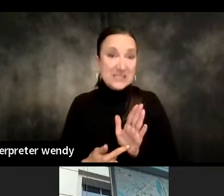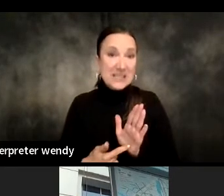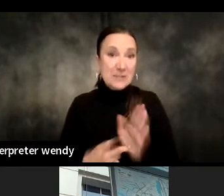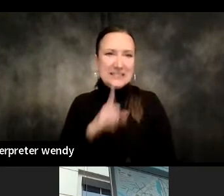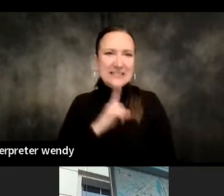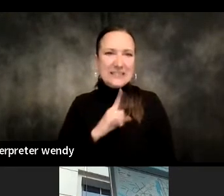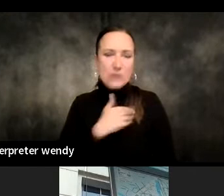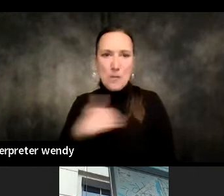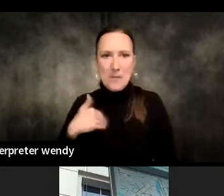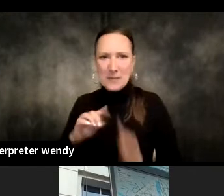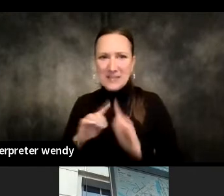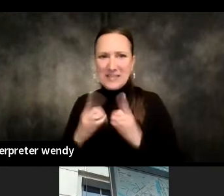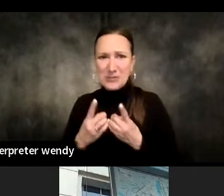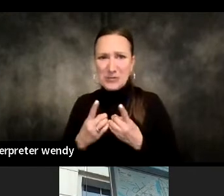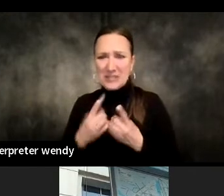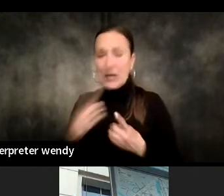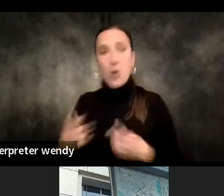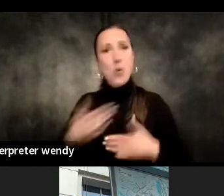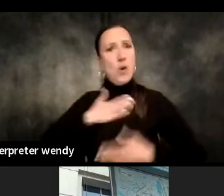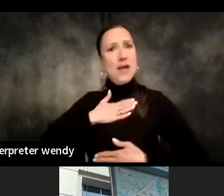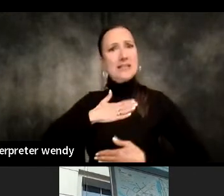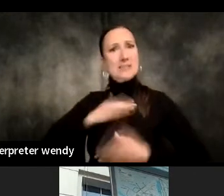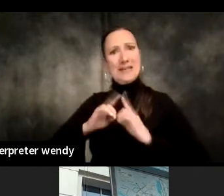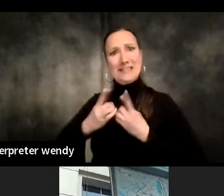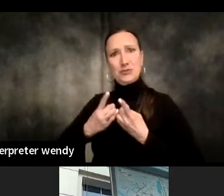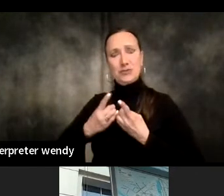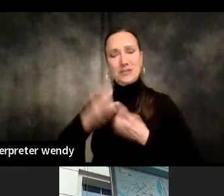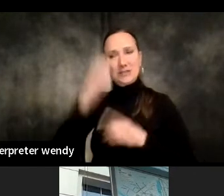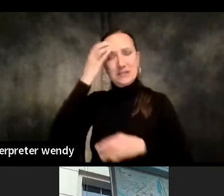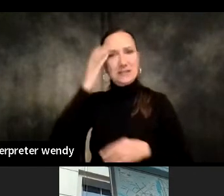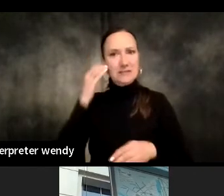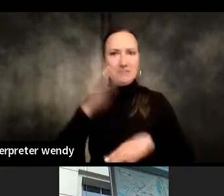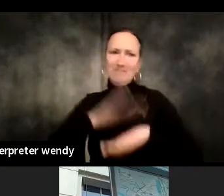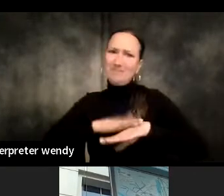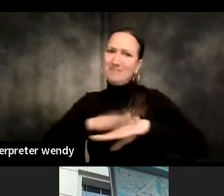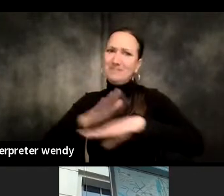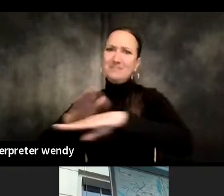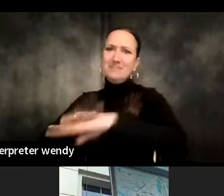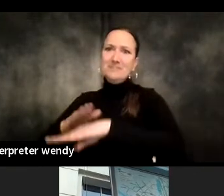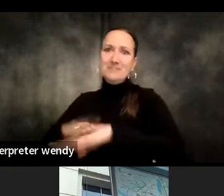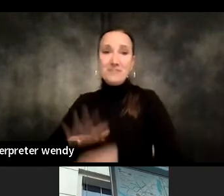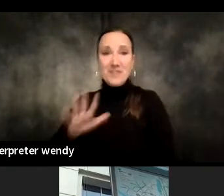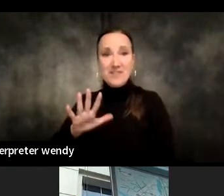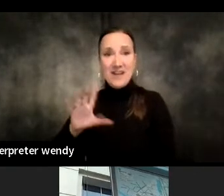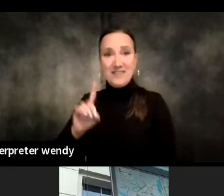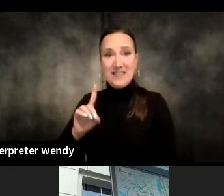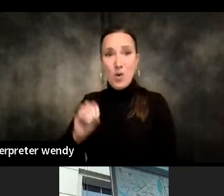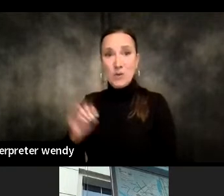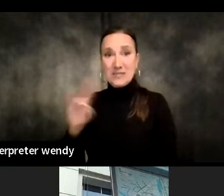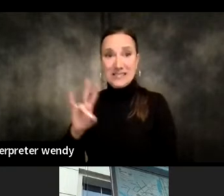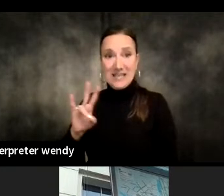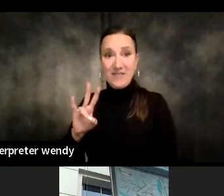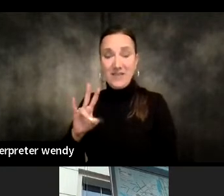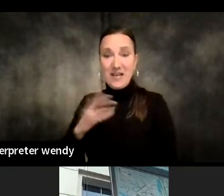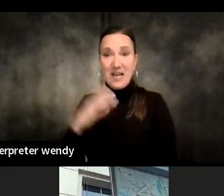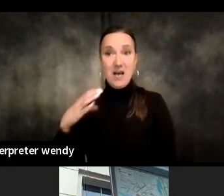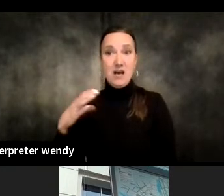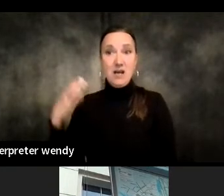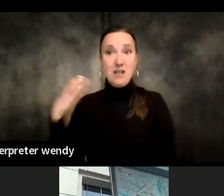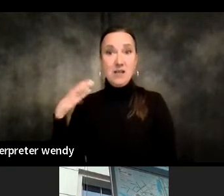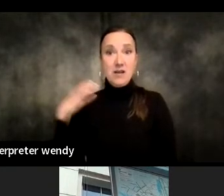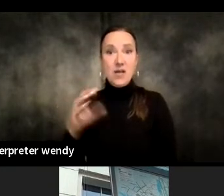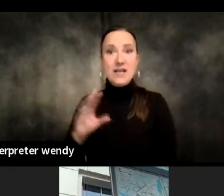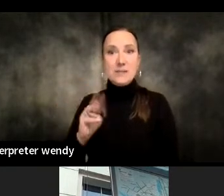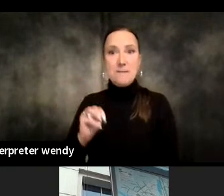member districts as their district, I'd like to put everyone on note that for 5D07, the commissioner is Juan